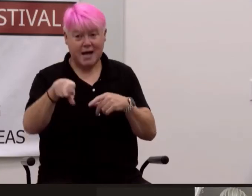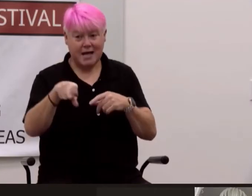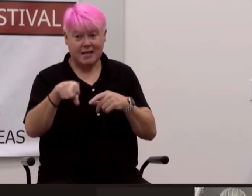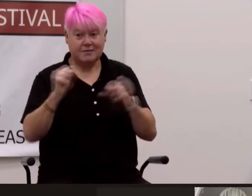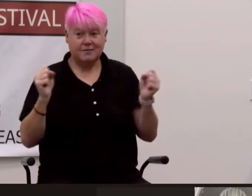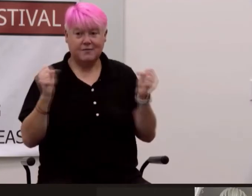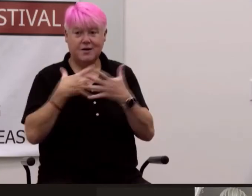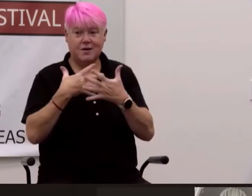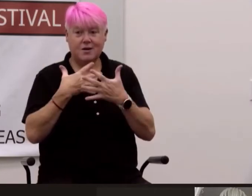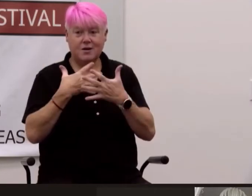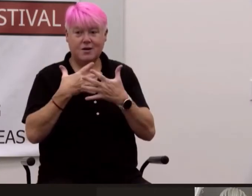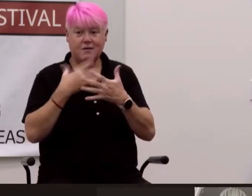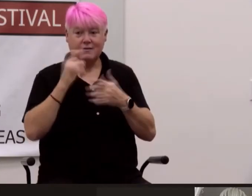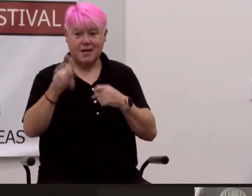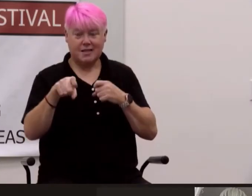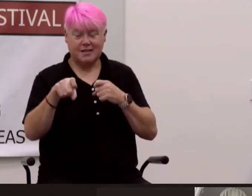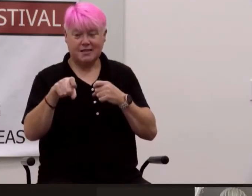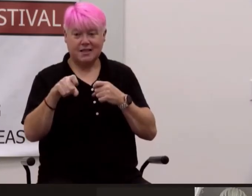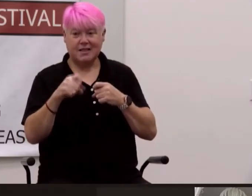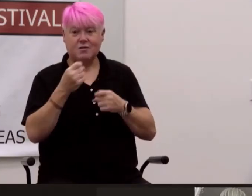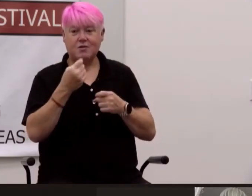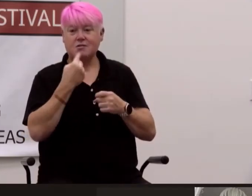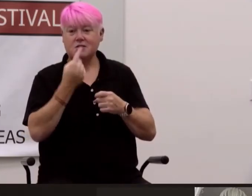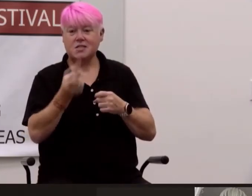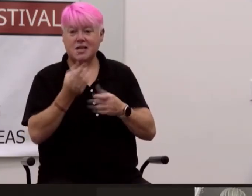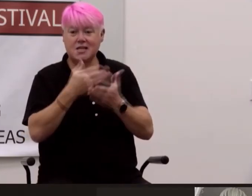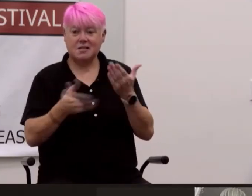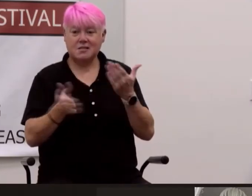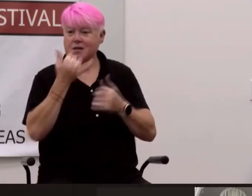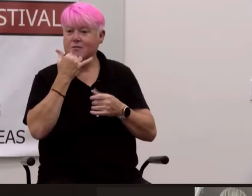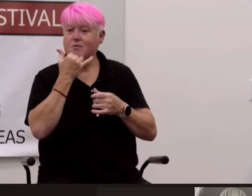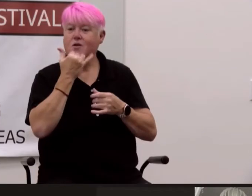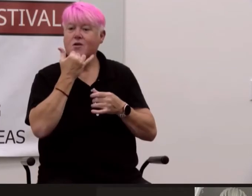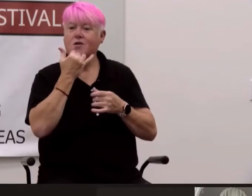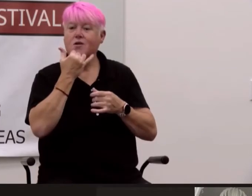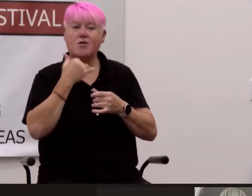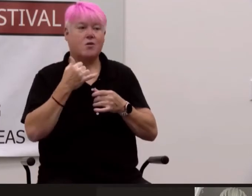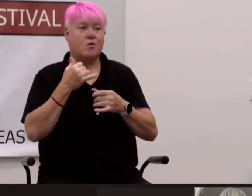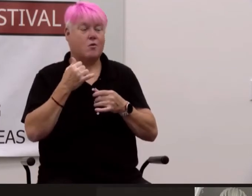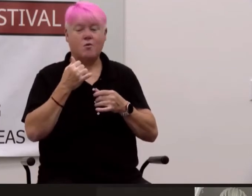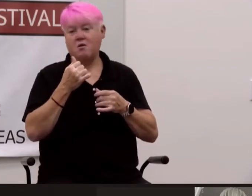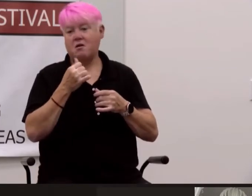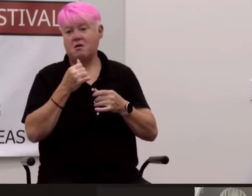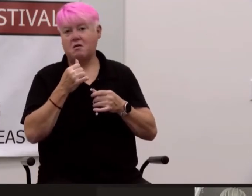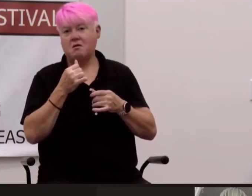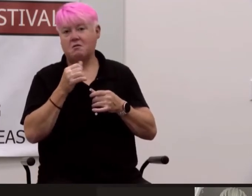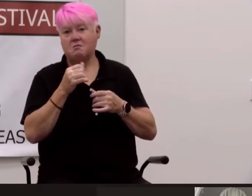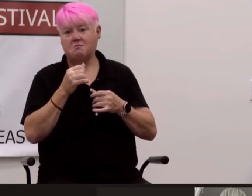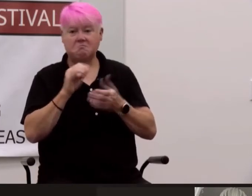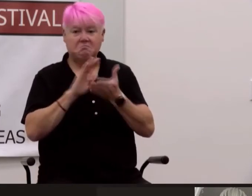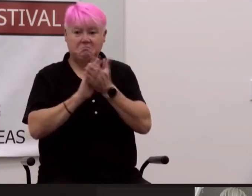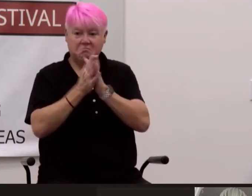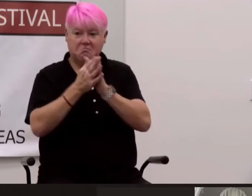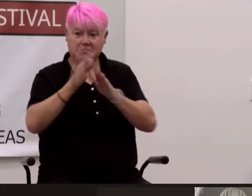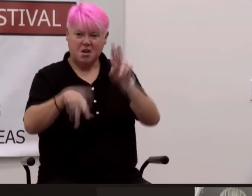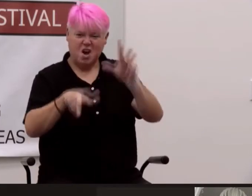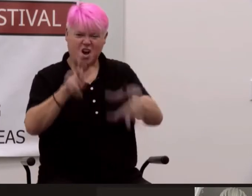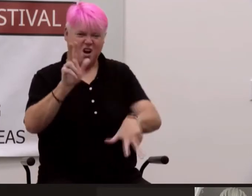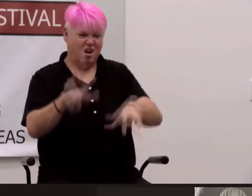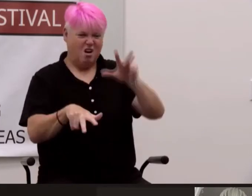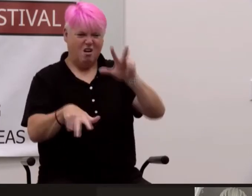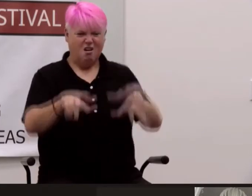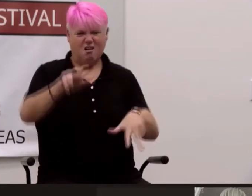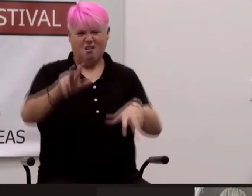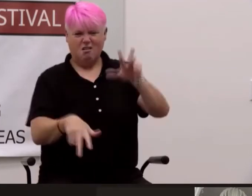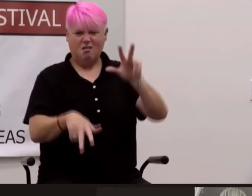of, saying something wrong or, being awkward or something like that. So we had this really easy back